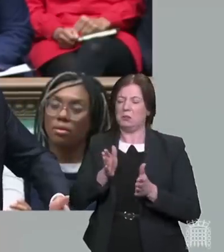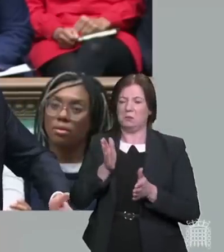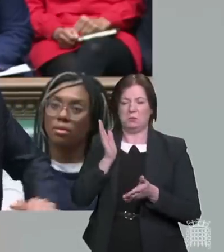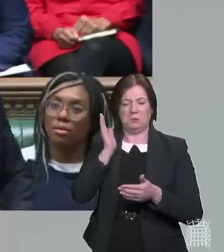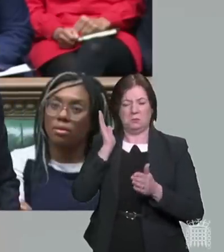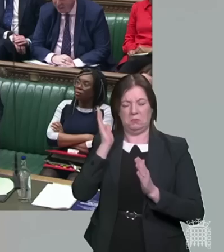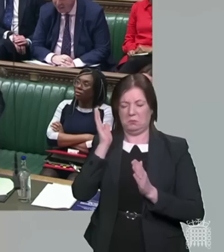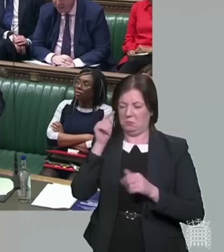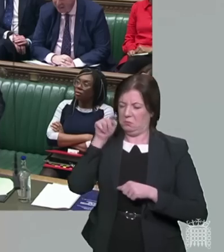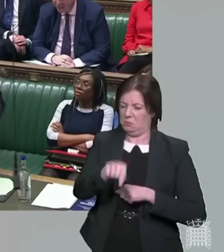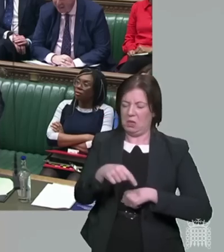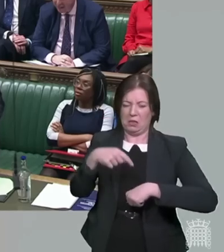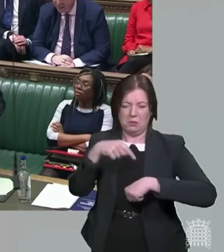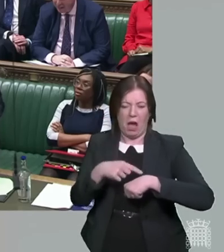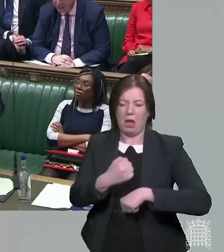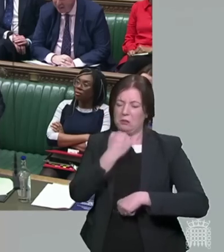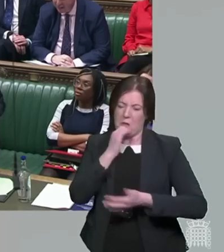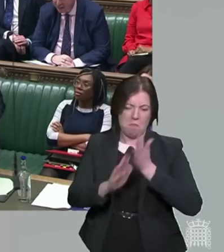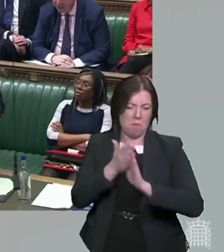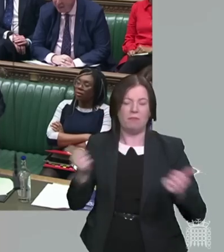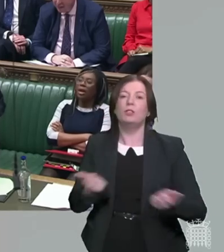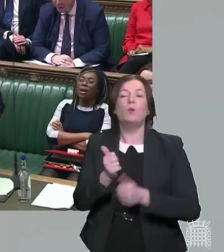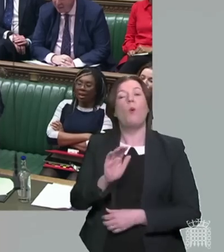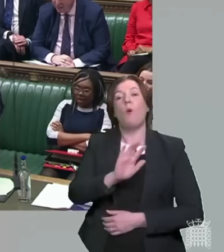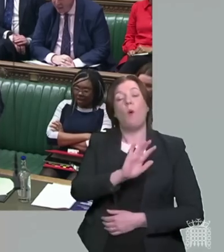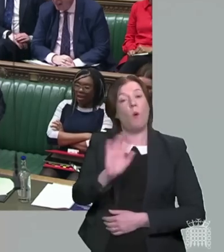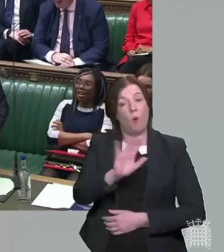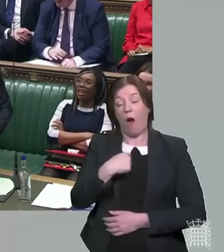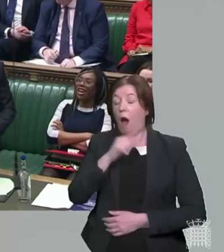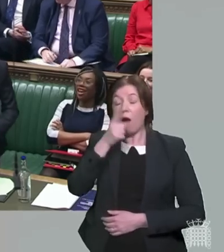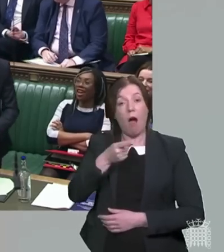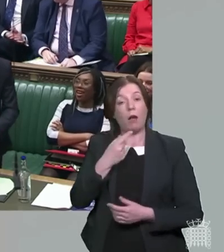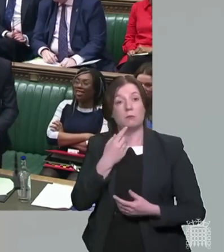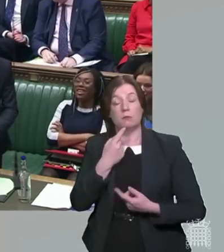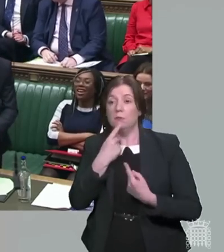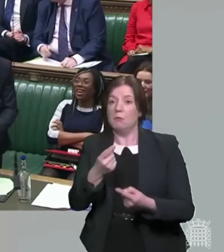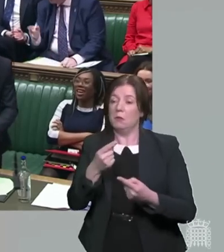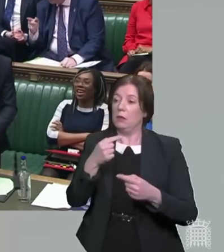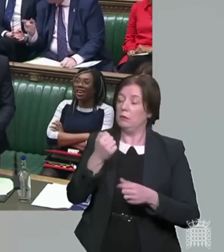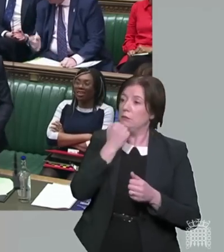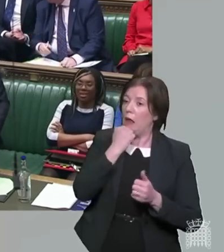noon. But I believe in proper due process.